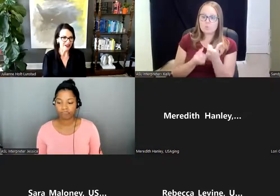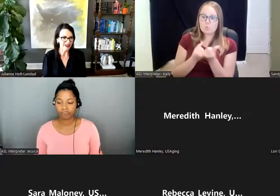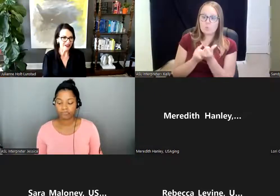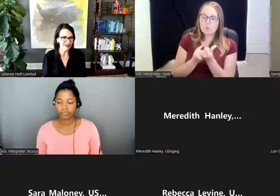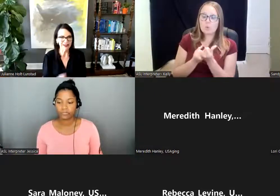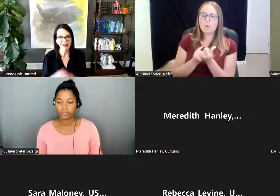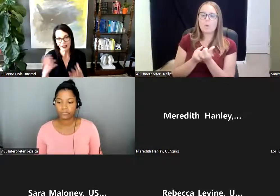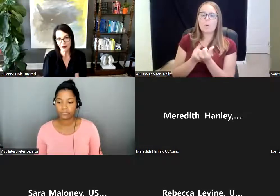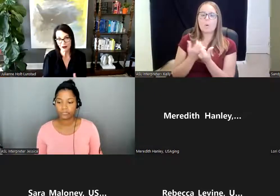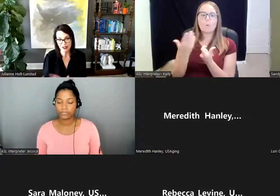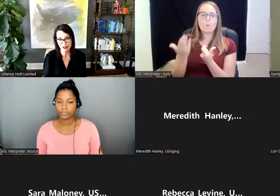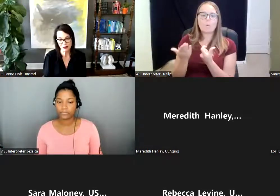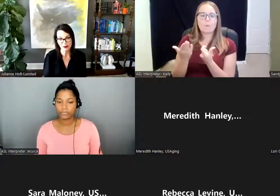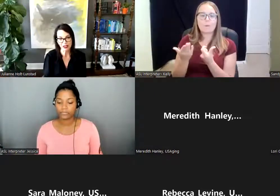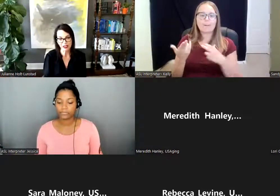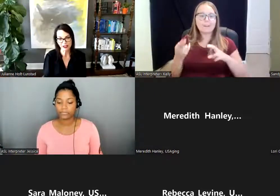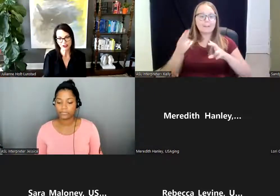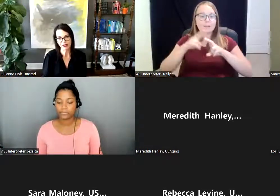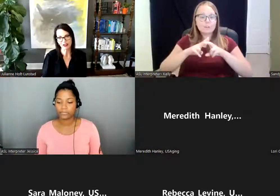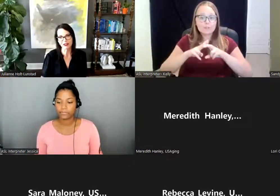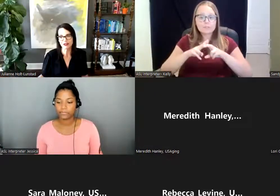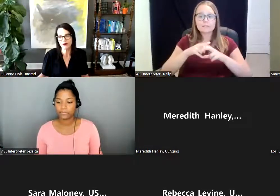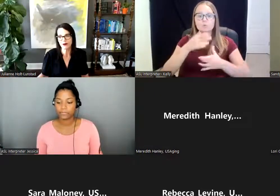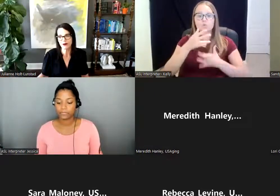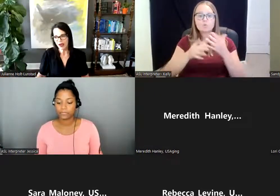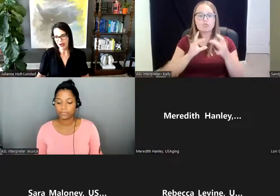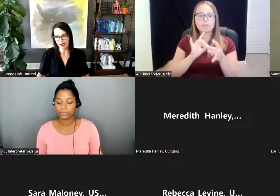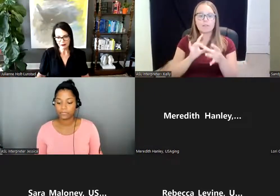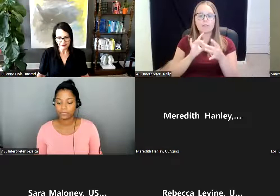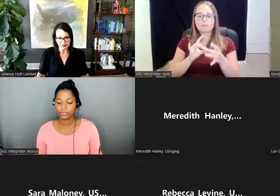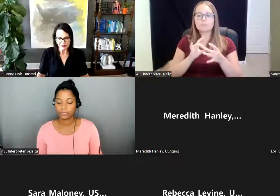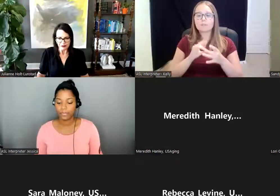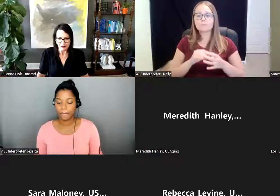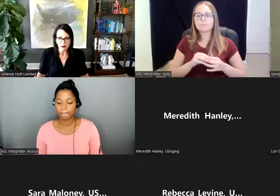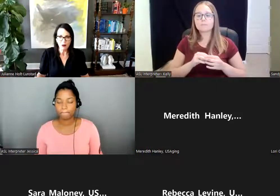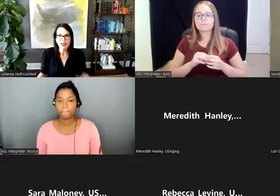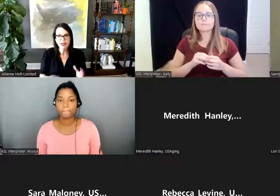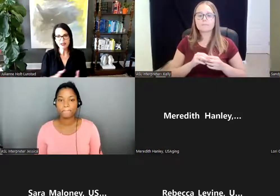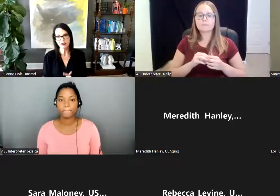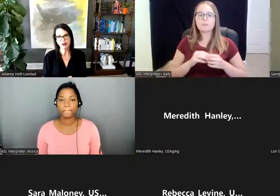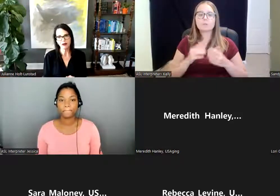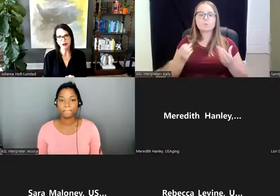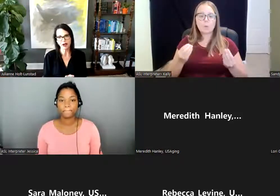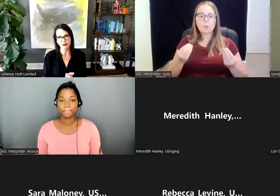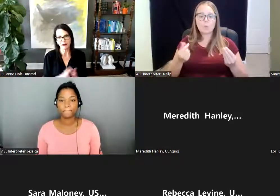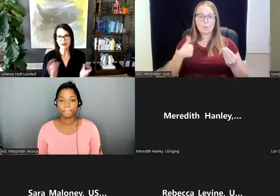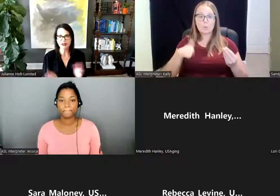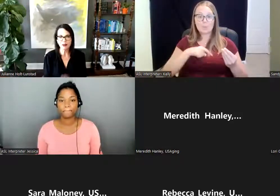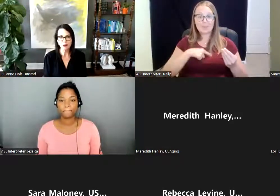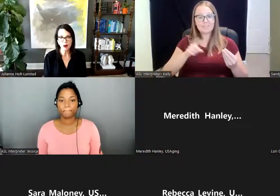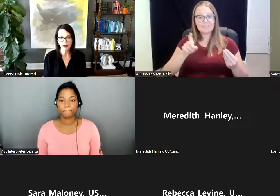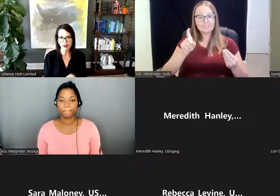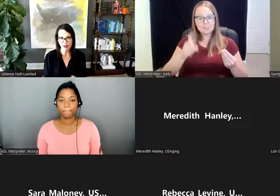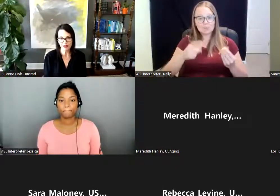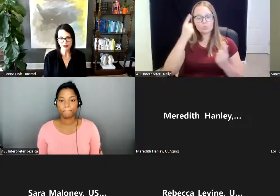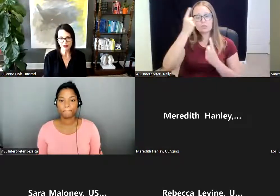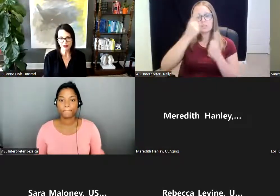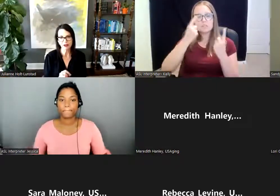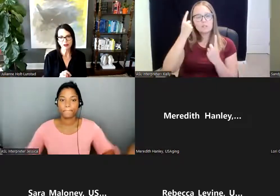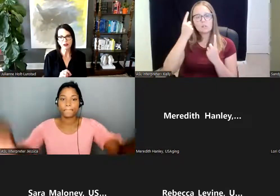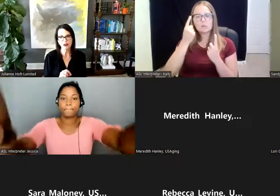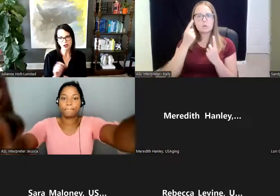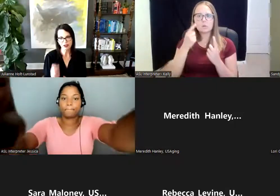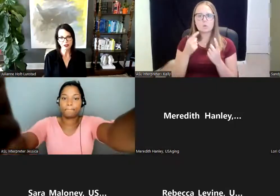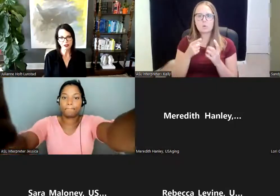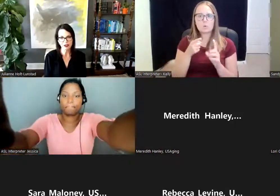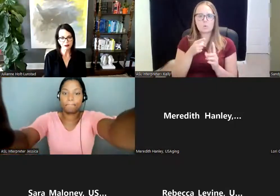or increasing social connection. And so we need to consider what it is that